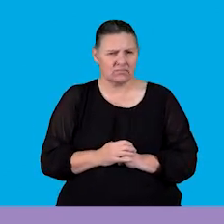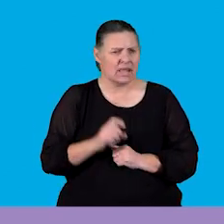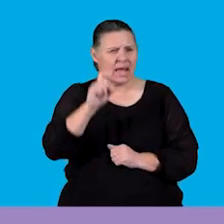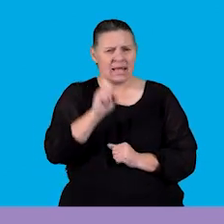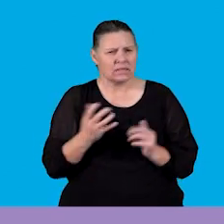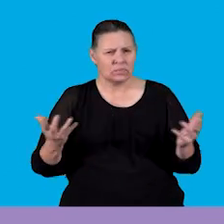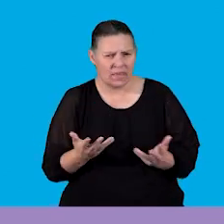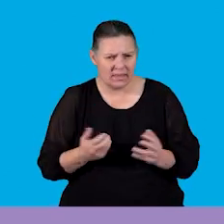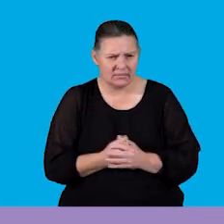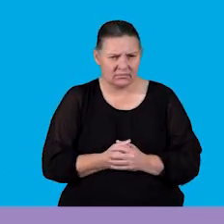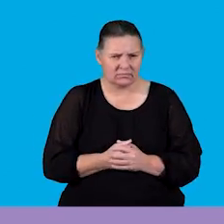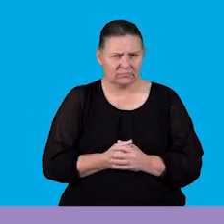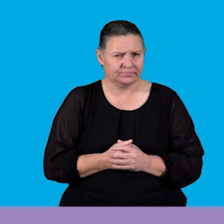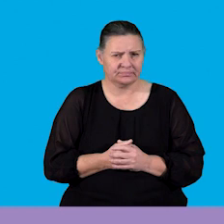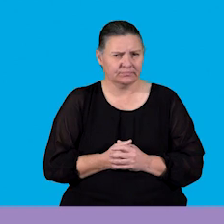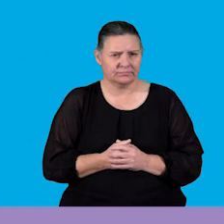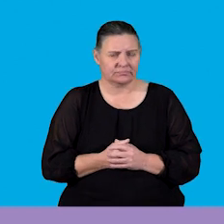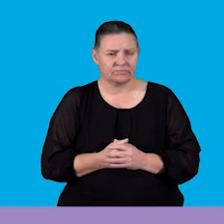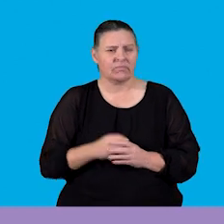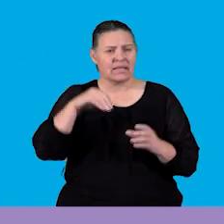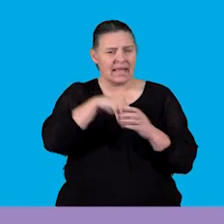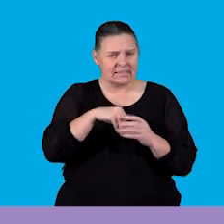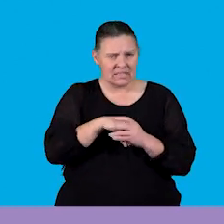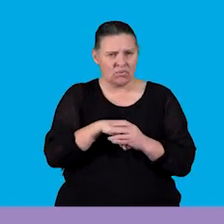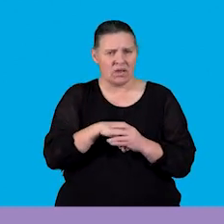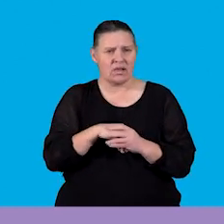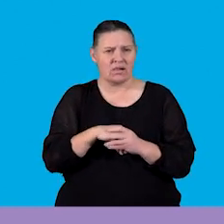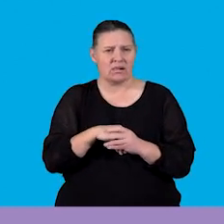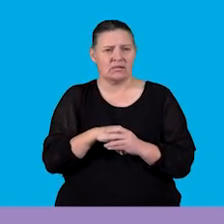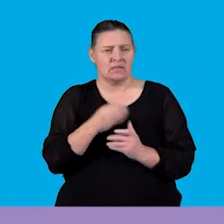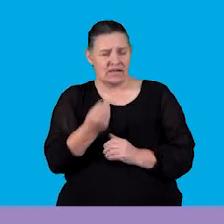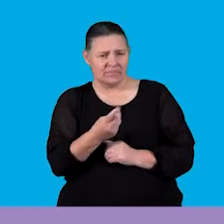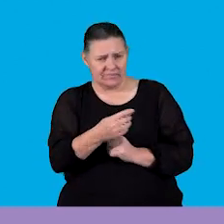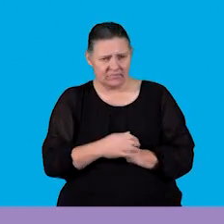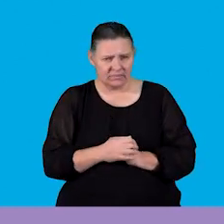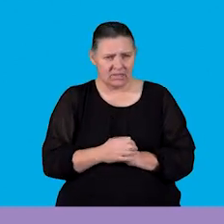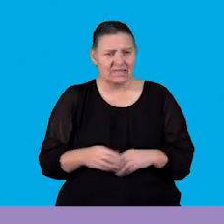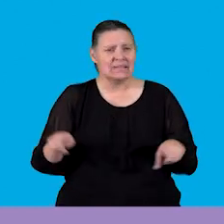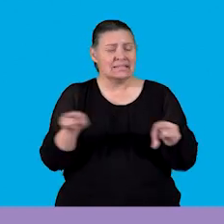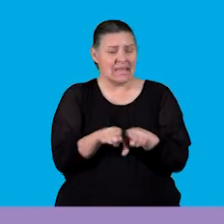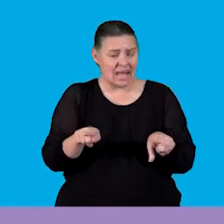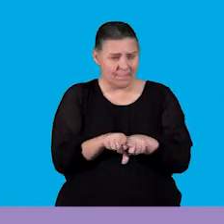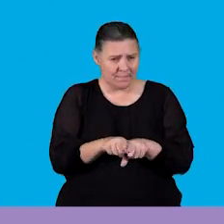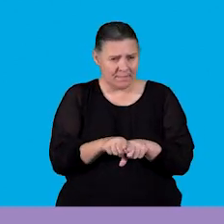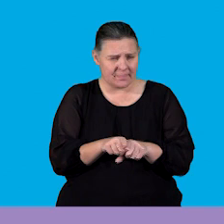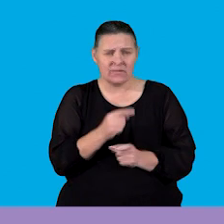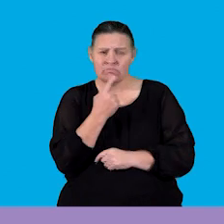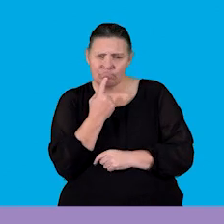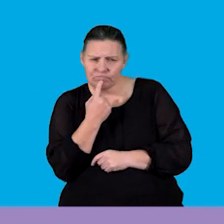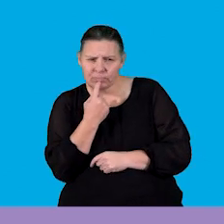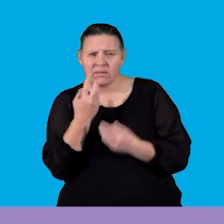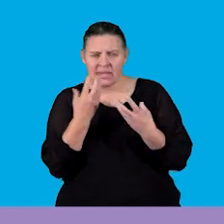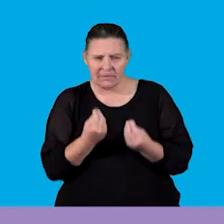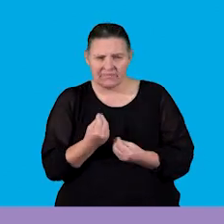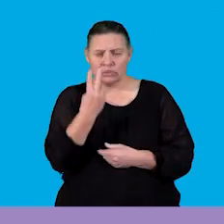look at where X is. And we can see that X is an interior angle of a triangle. And in that same triangle, we